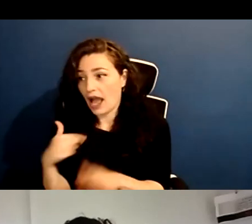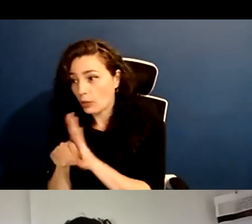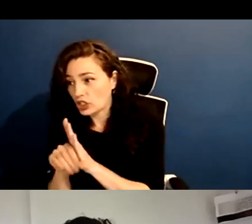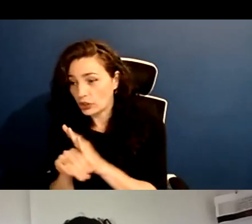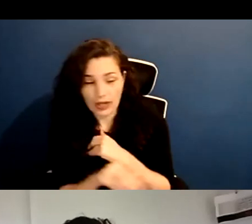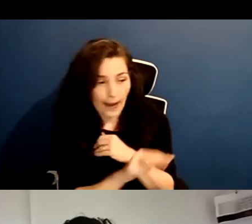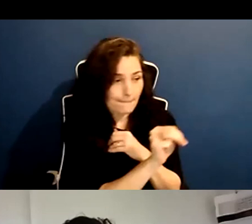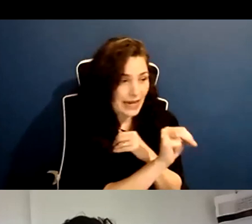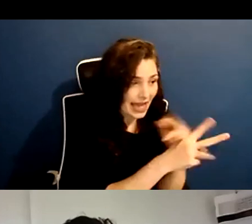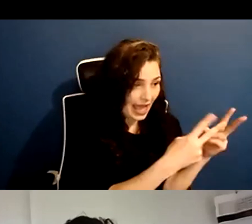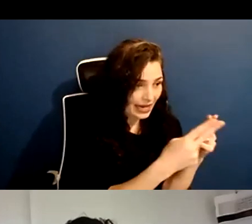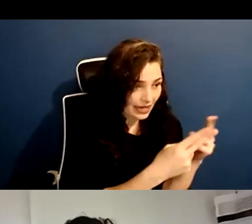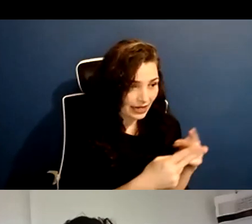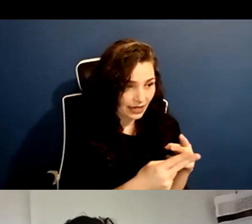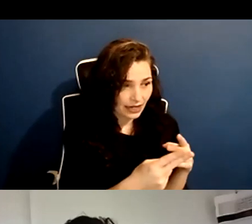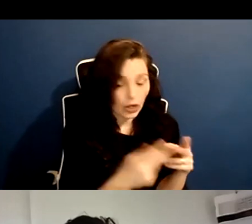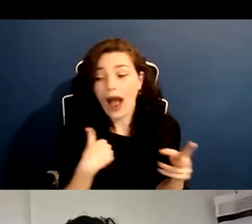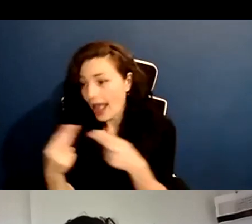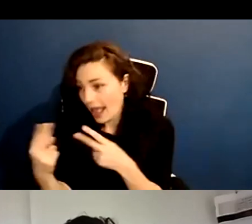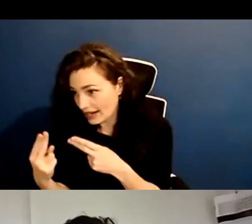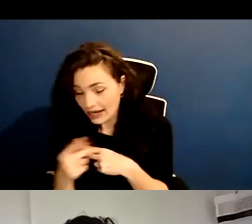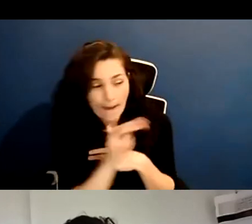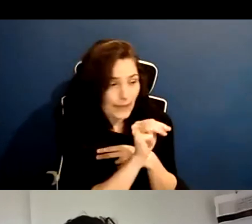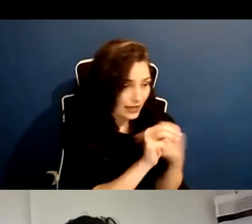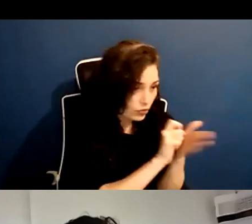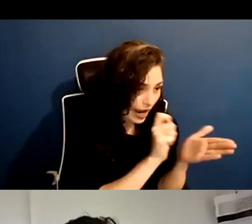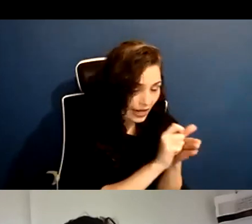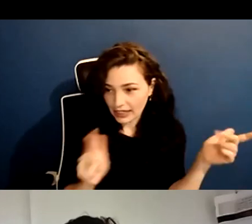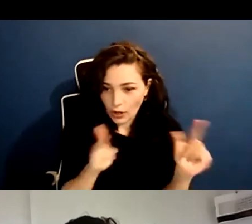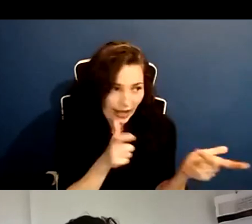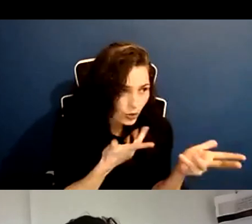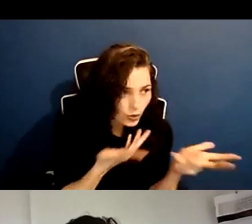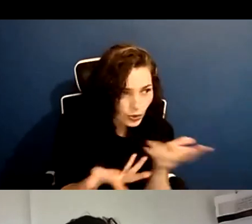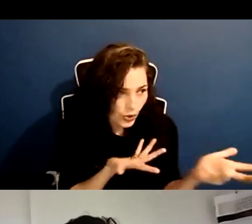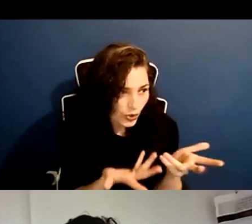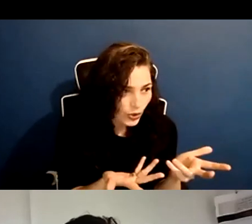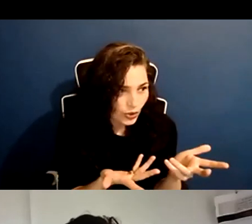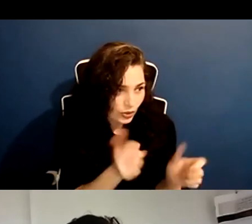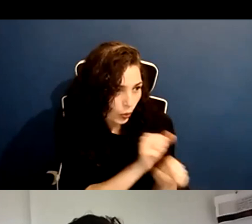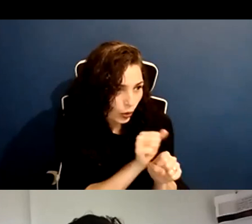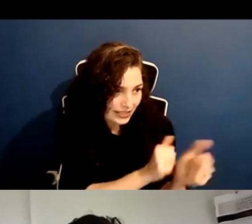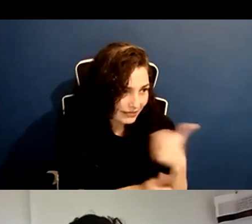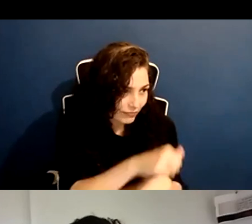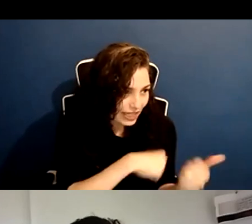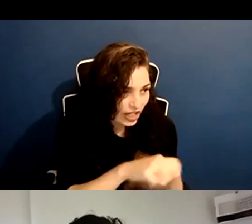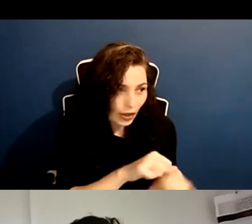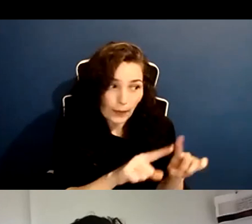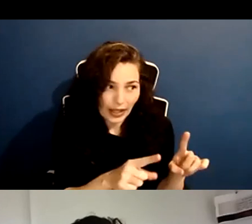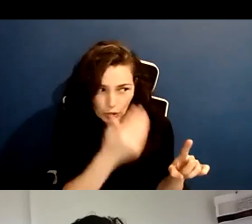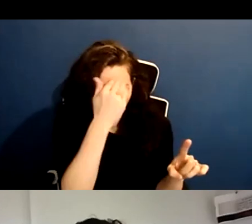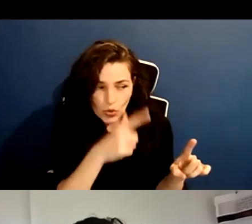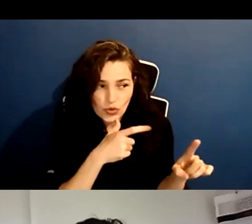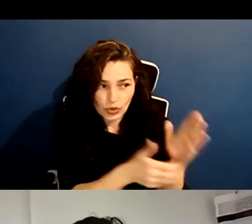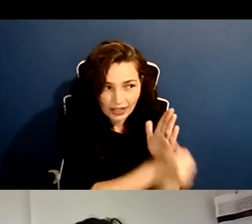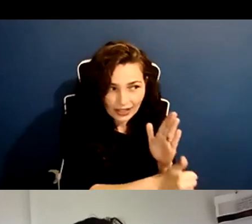was just finding like the midpoint of how do you work together and how do you use each other's strong points to actually make the